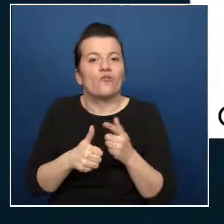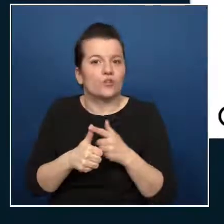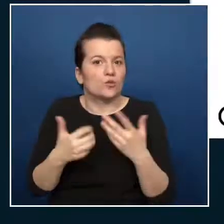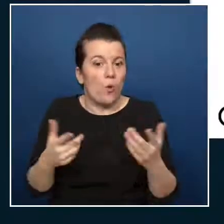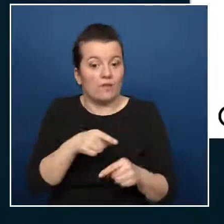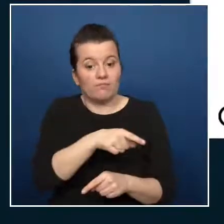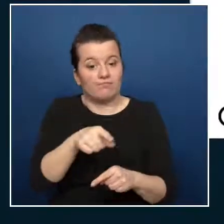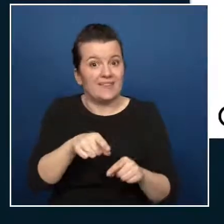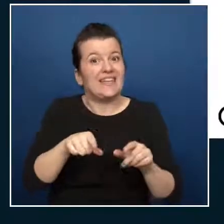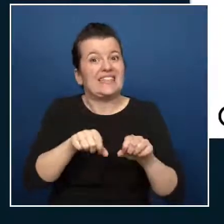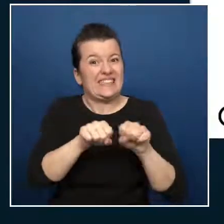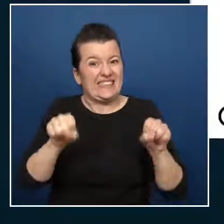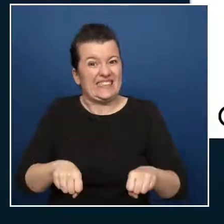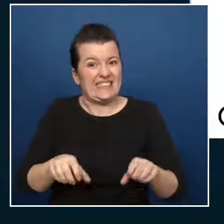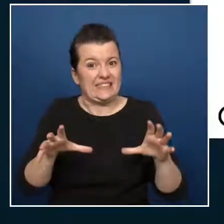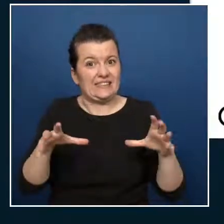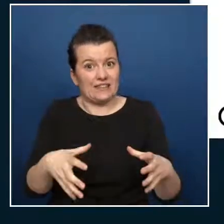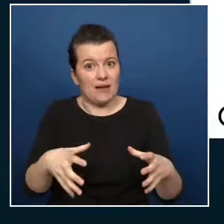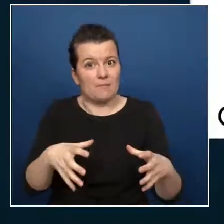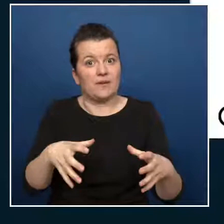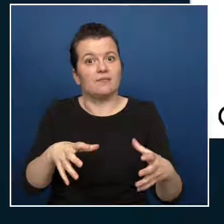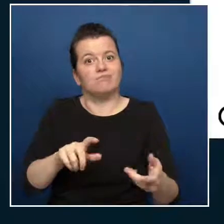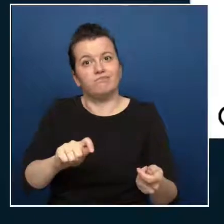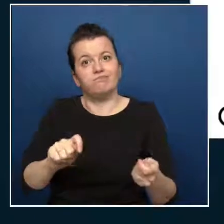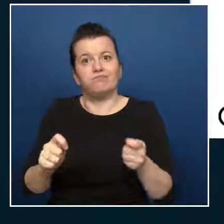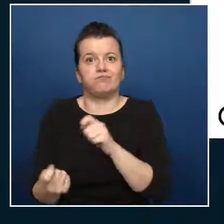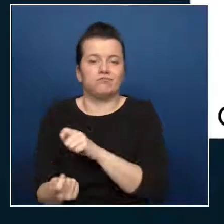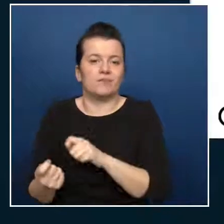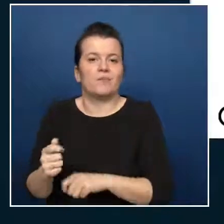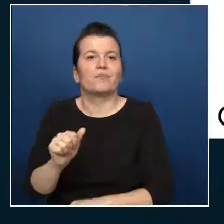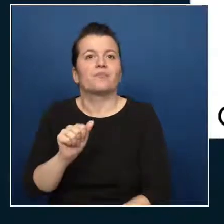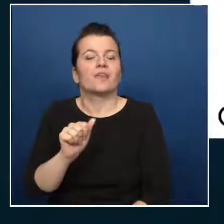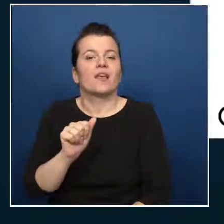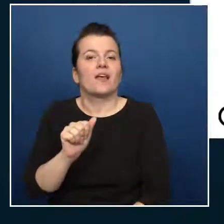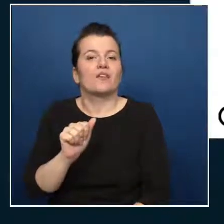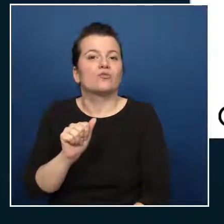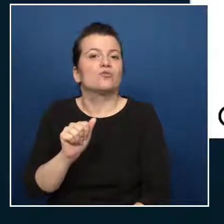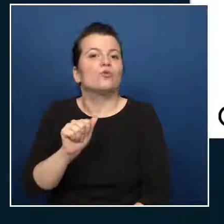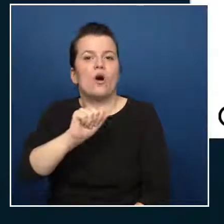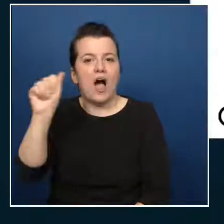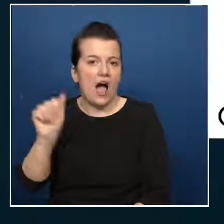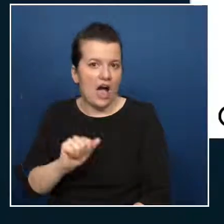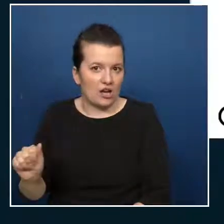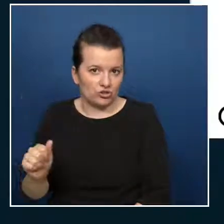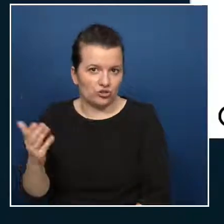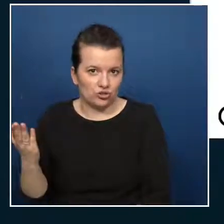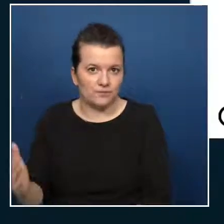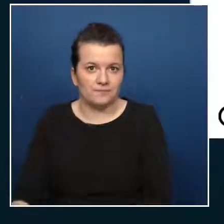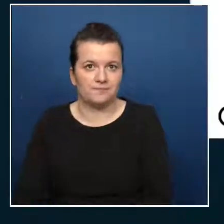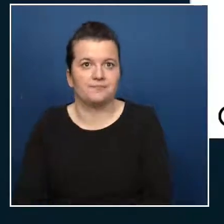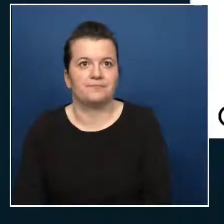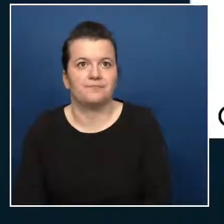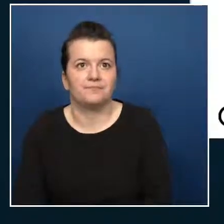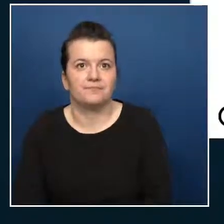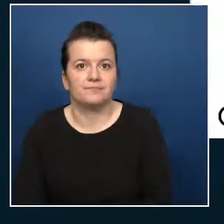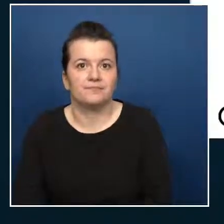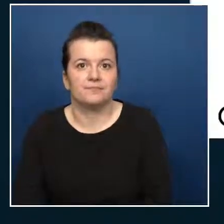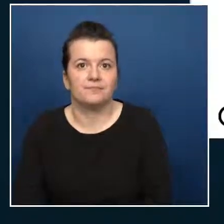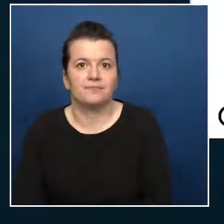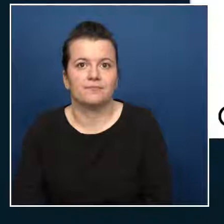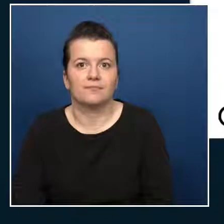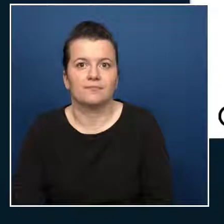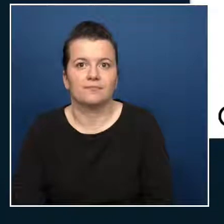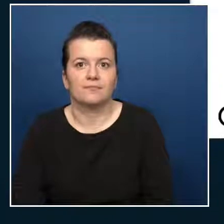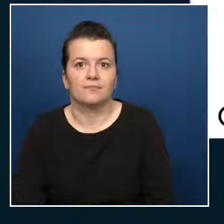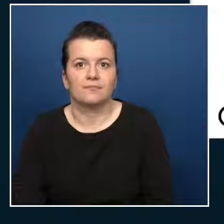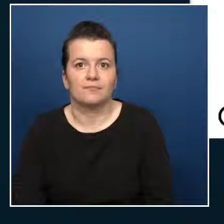system into Azure VMs as an infrastructure as a service. But that first option was